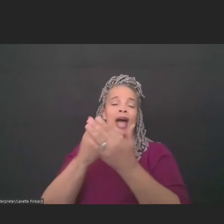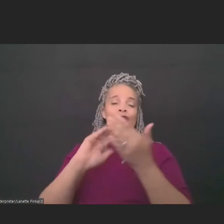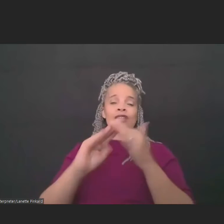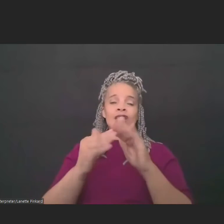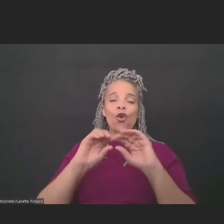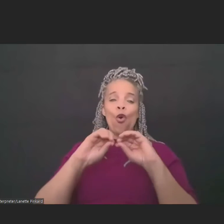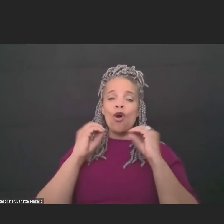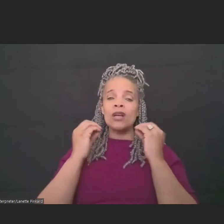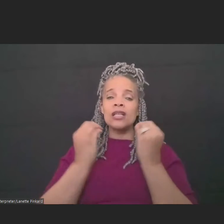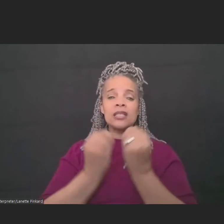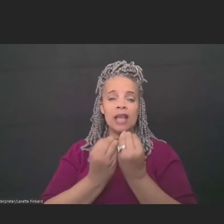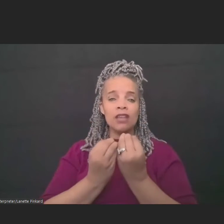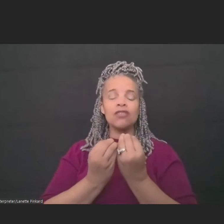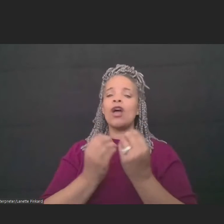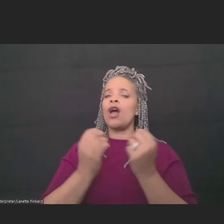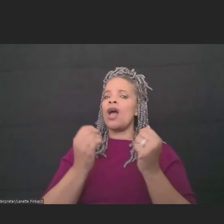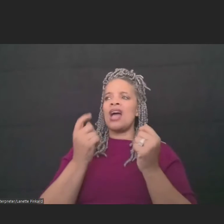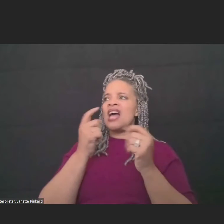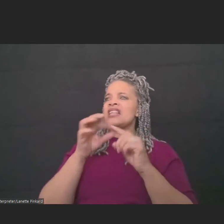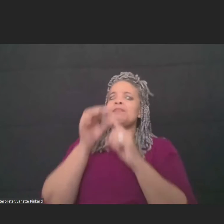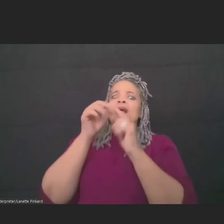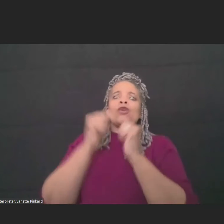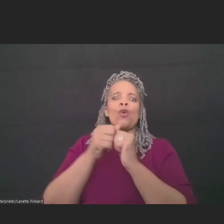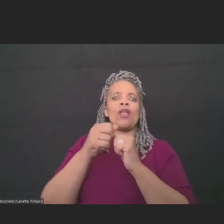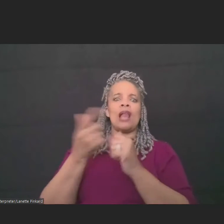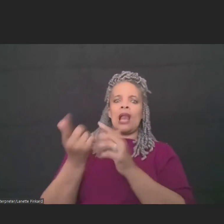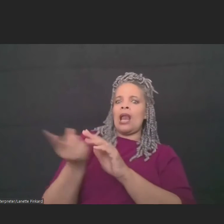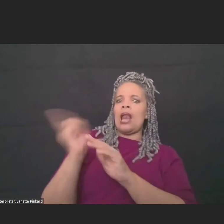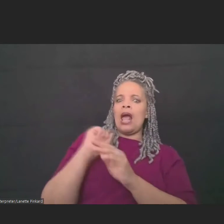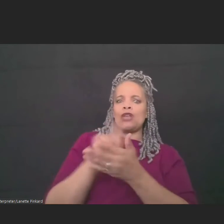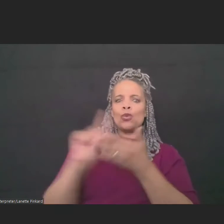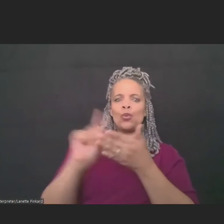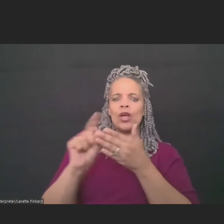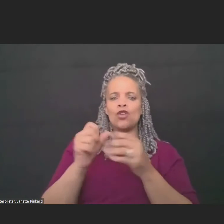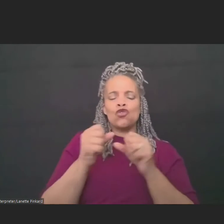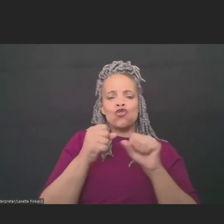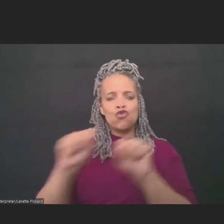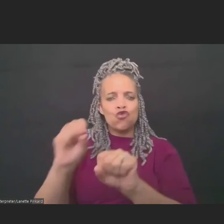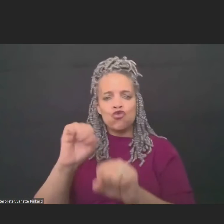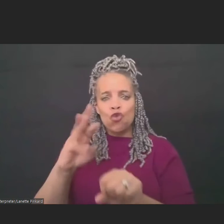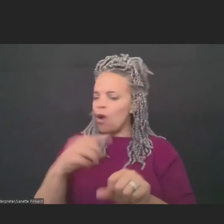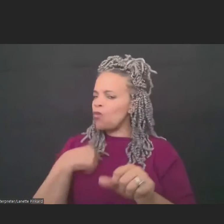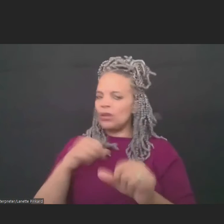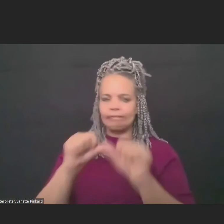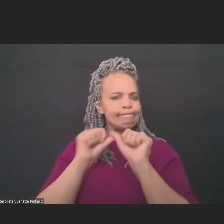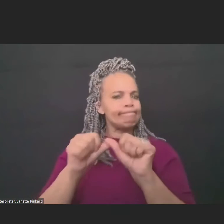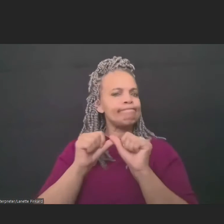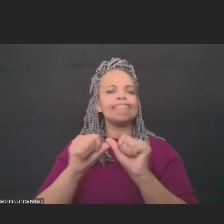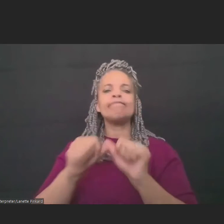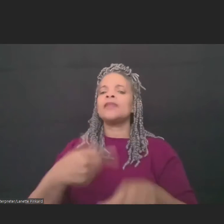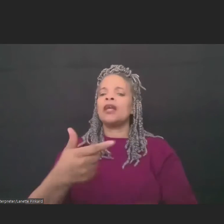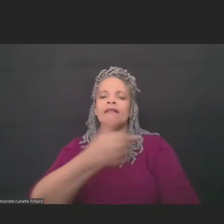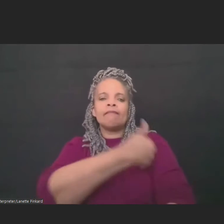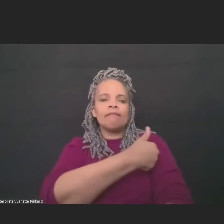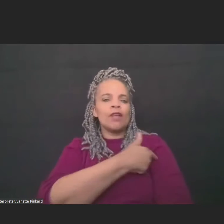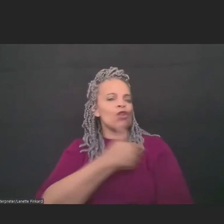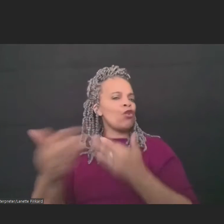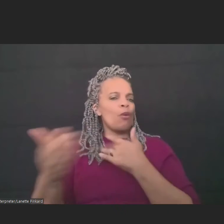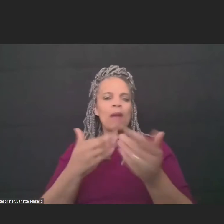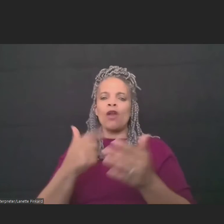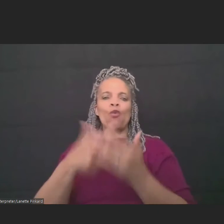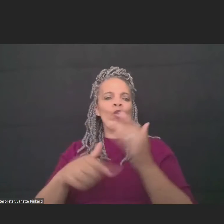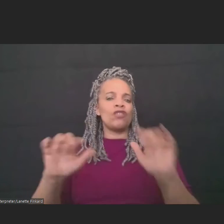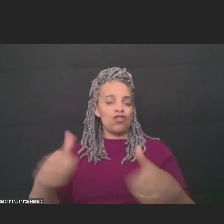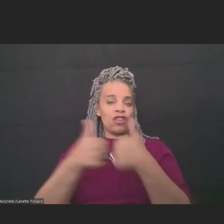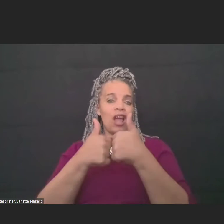the storm we've just dealt with, and we continue to vaccinate people regardless of what challenges face us. So we're